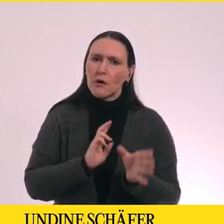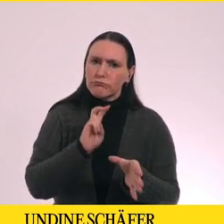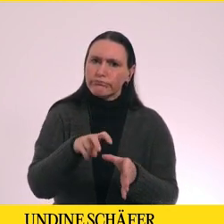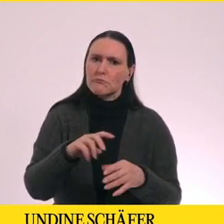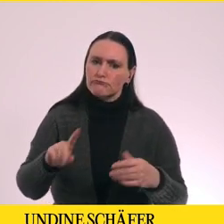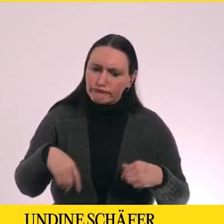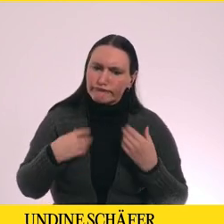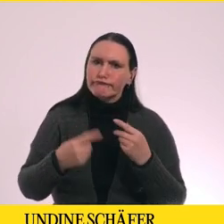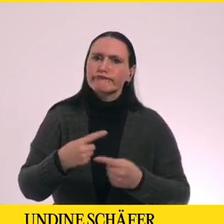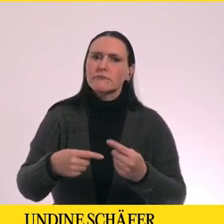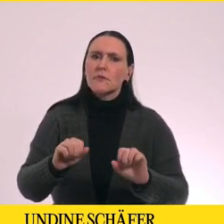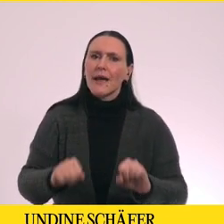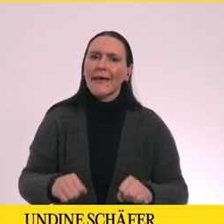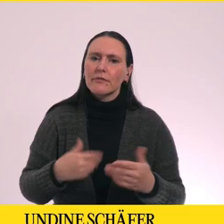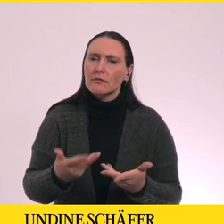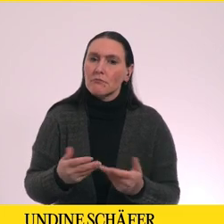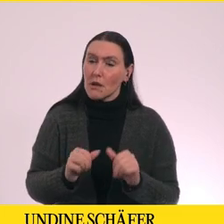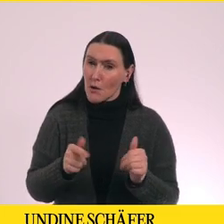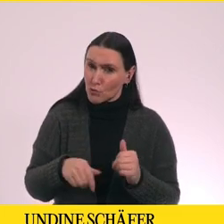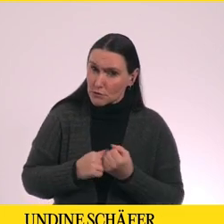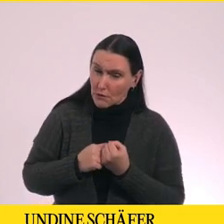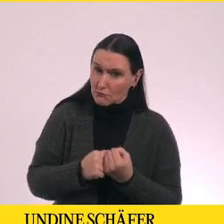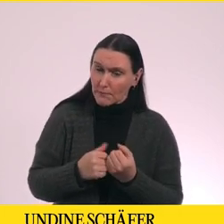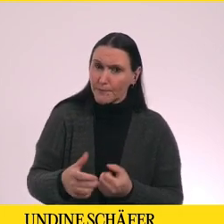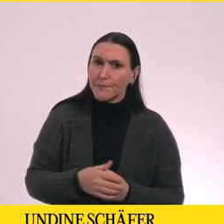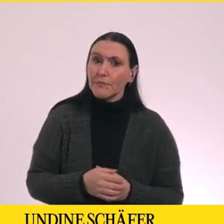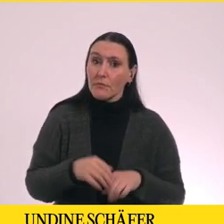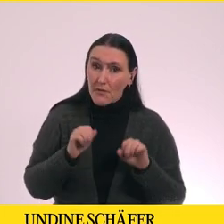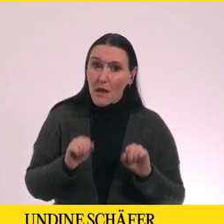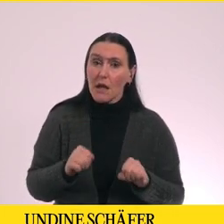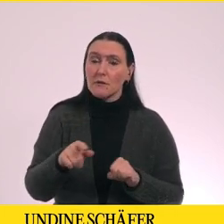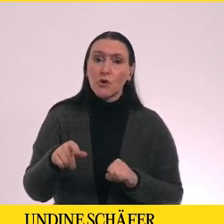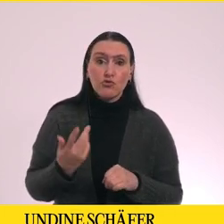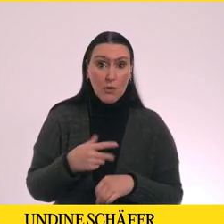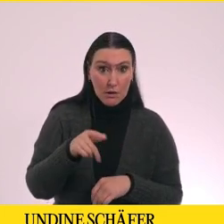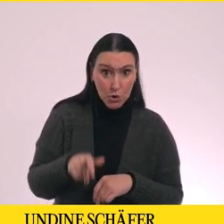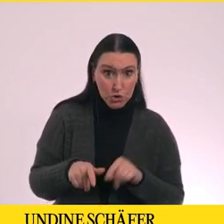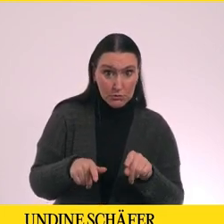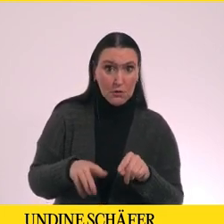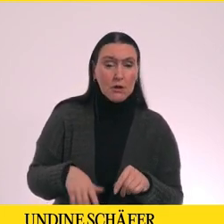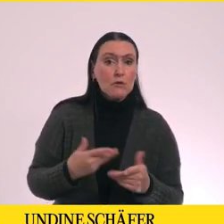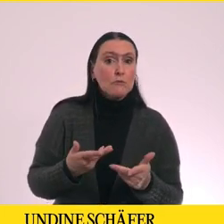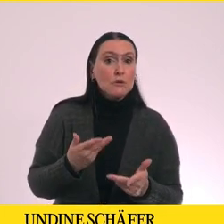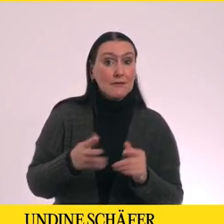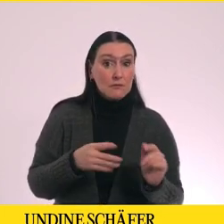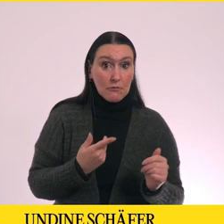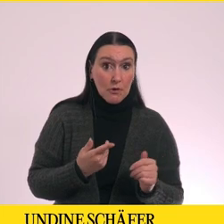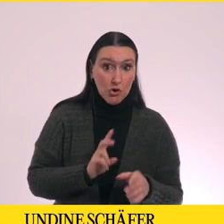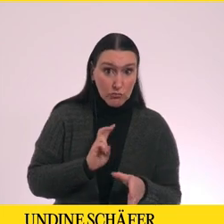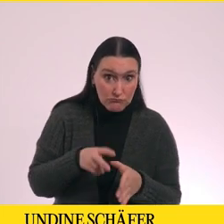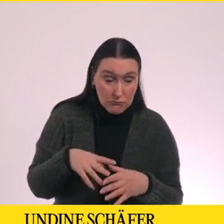What are the networks of support that they can access to enable them to do that? This is a sort of period, this is a